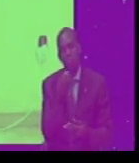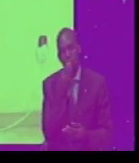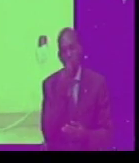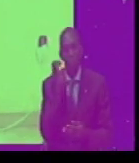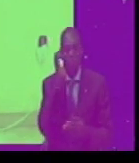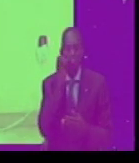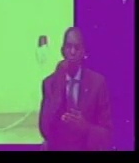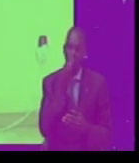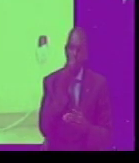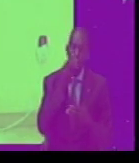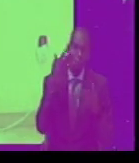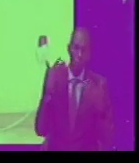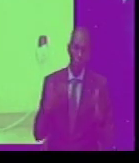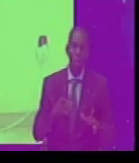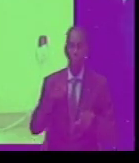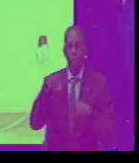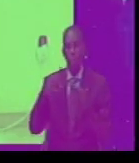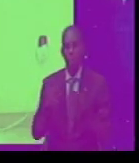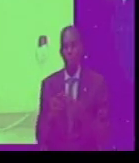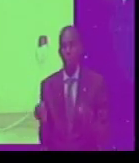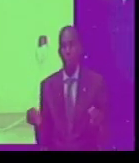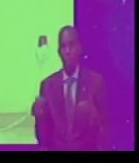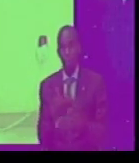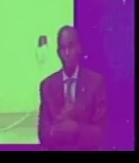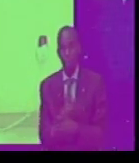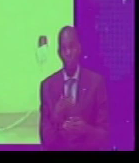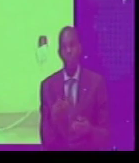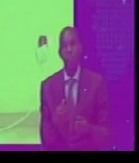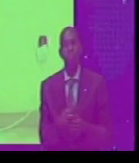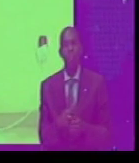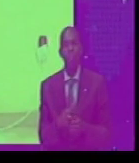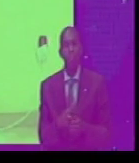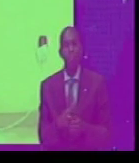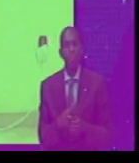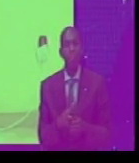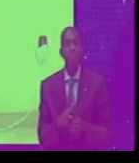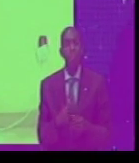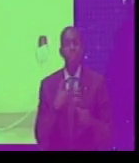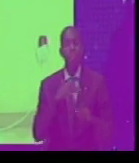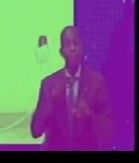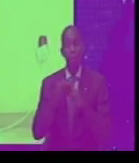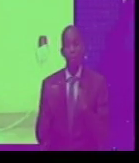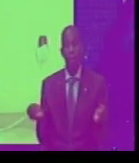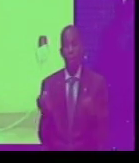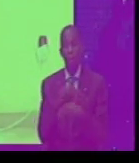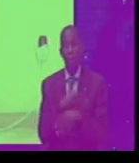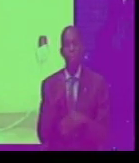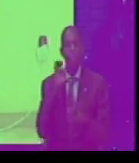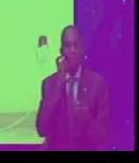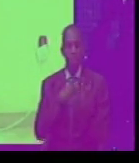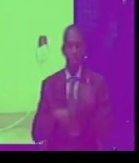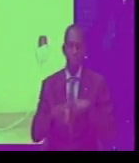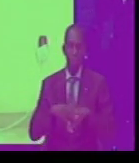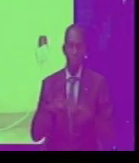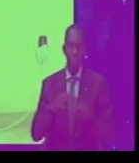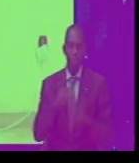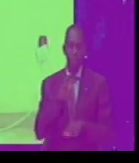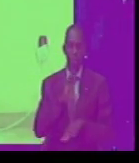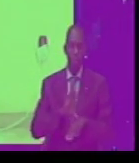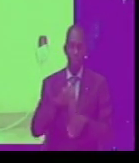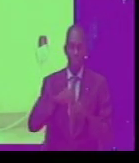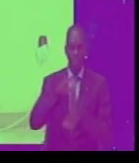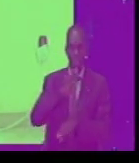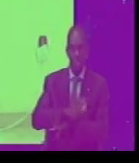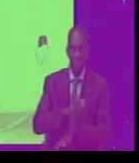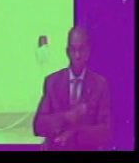day, in the morning, my wife gave me food I ate. From there, I went to the office. From the office, I